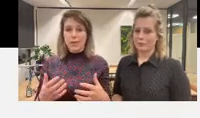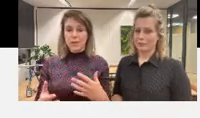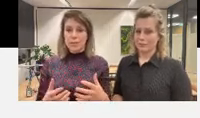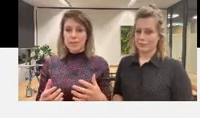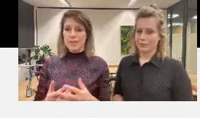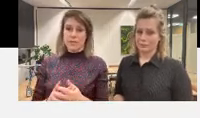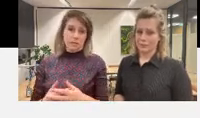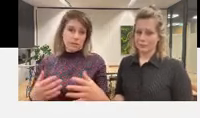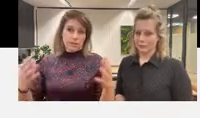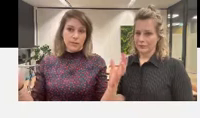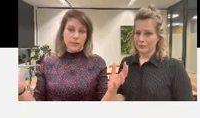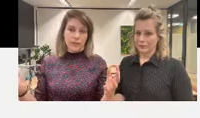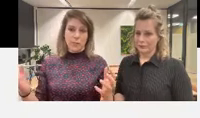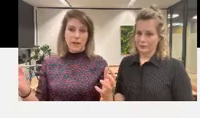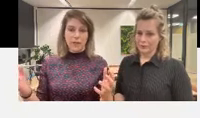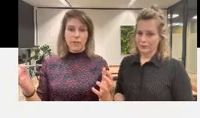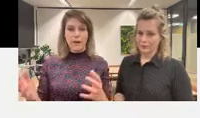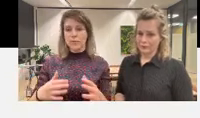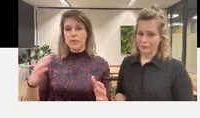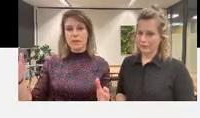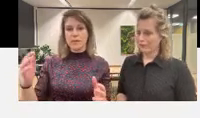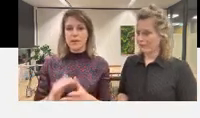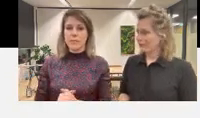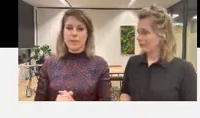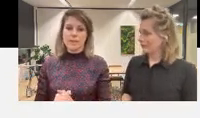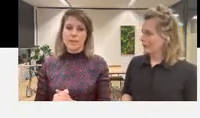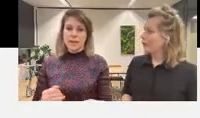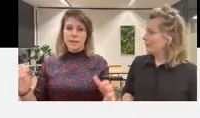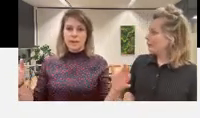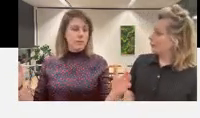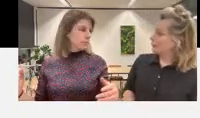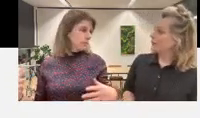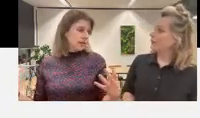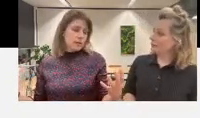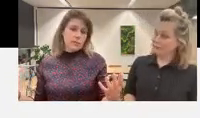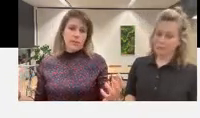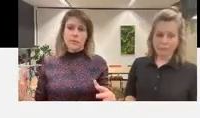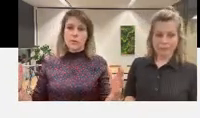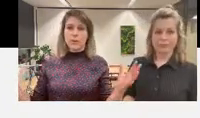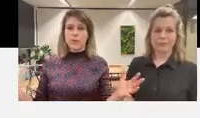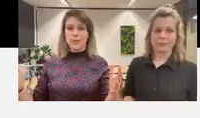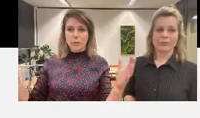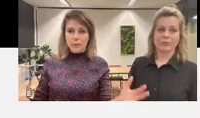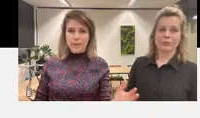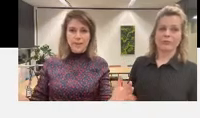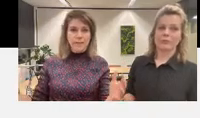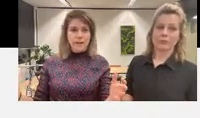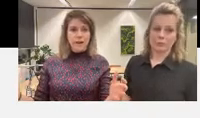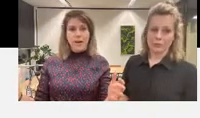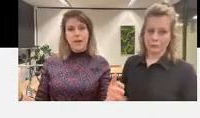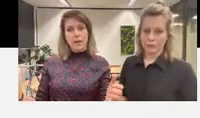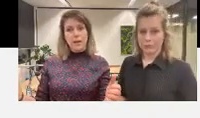more therapists, something about 5 to 7 therapists, or even more. Yes, or even more in 2